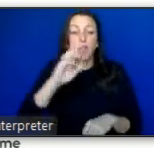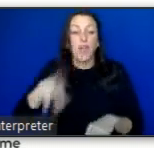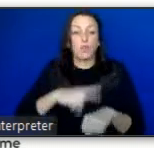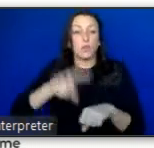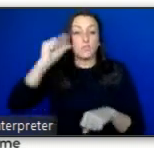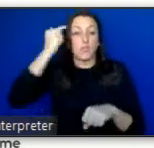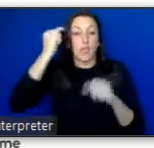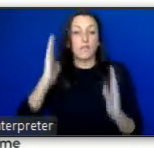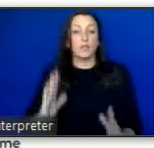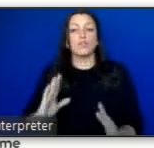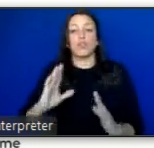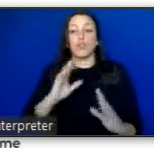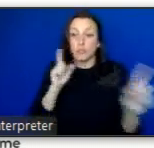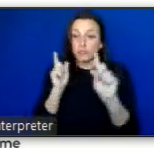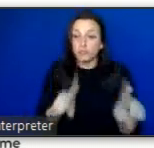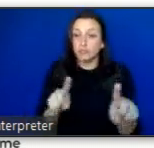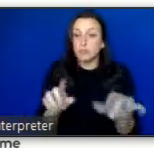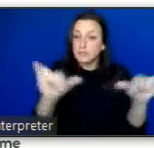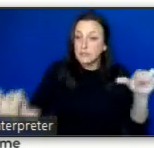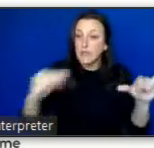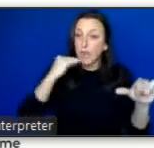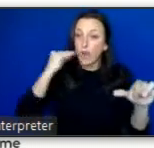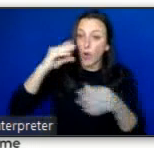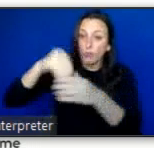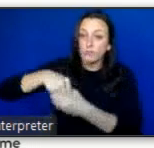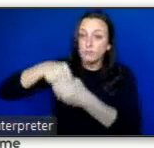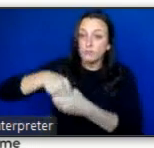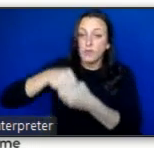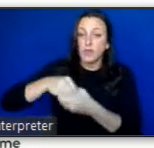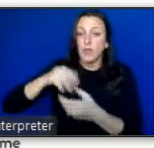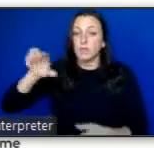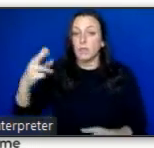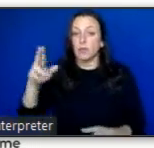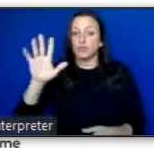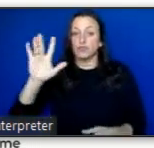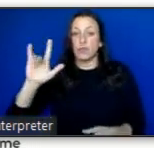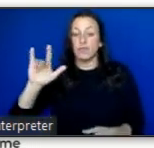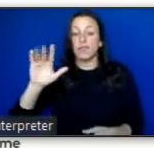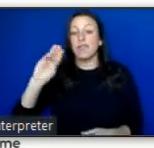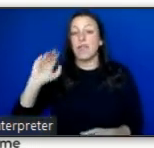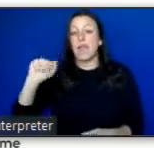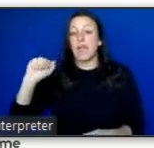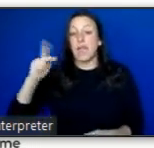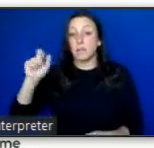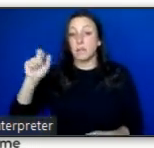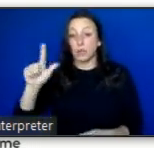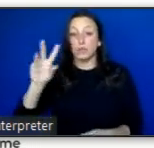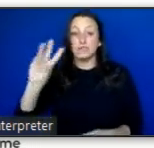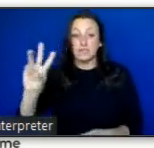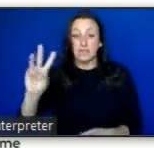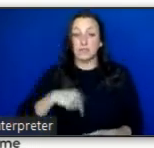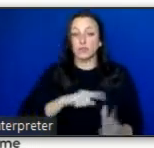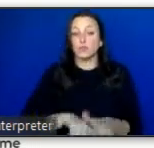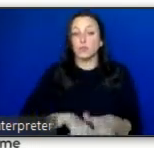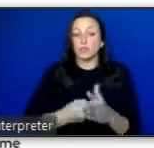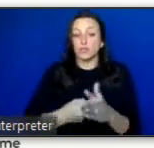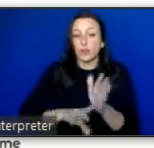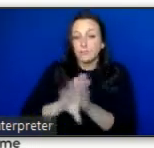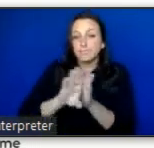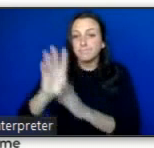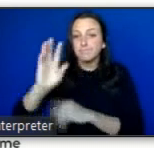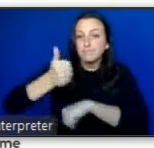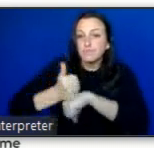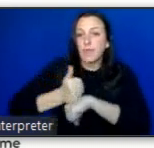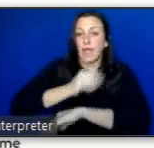issued his stay-at-home order on March 25th. And on April 6th, we began construction at the Colorado